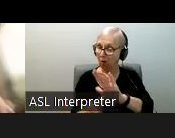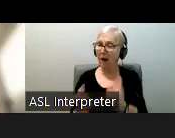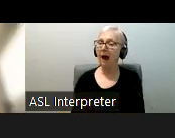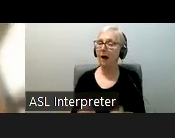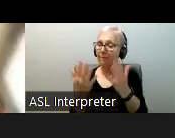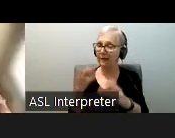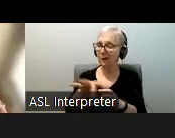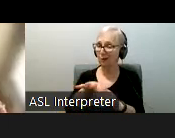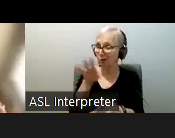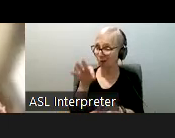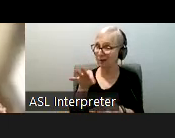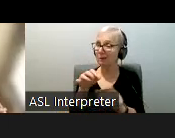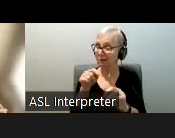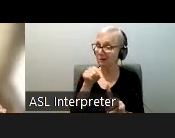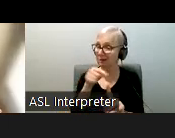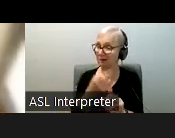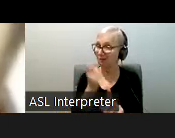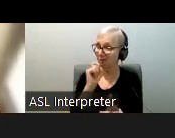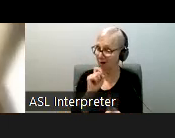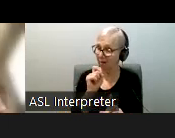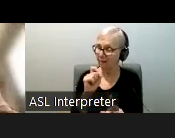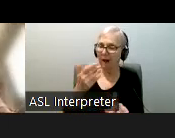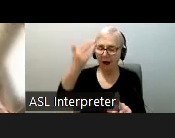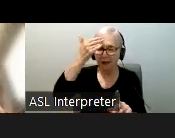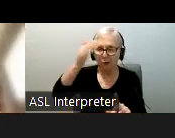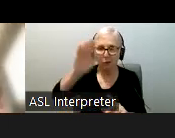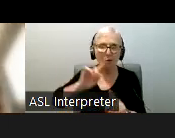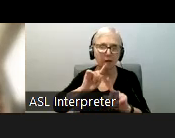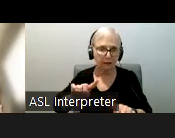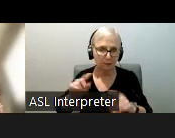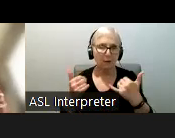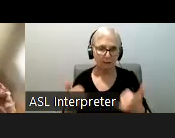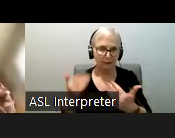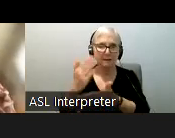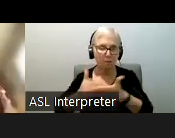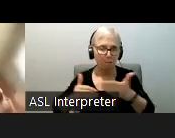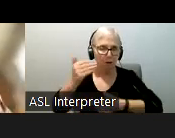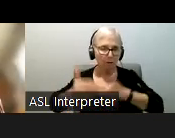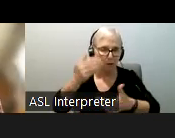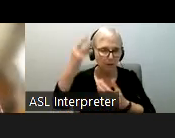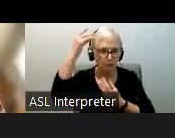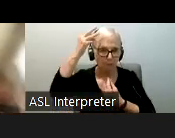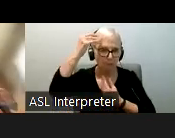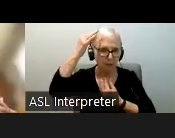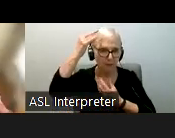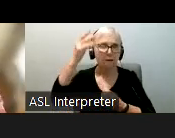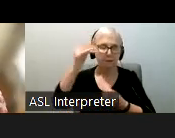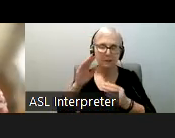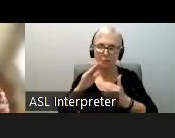have an answer to that right now, but I think that is part of the process to think about as we're building the system